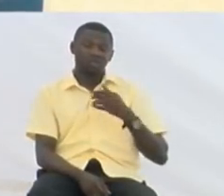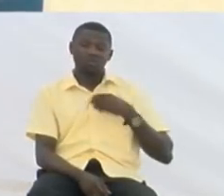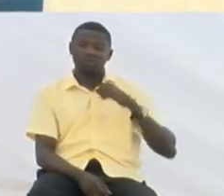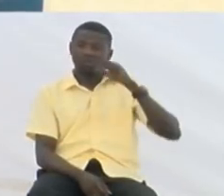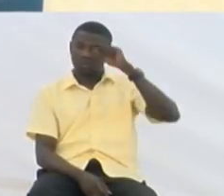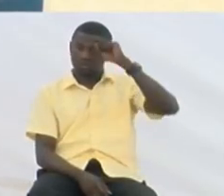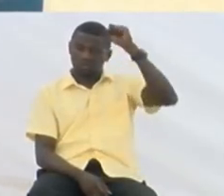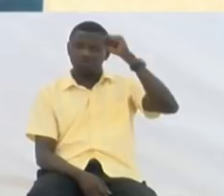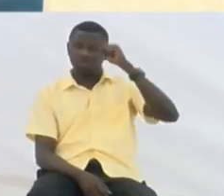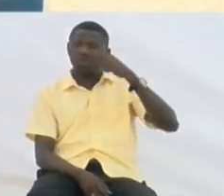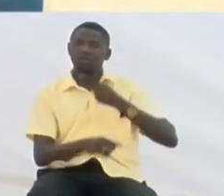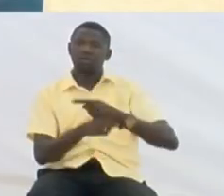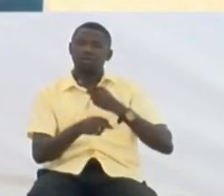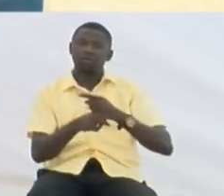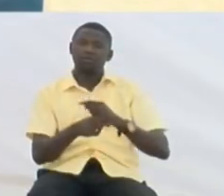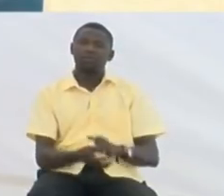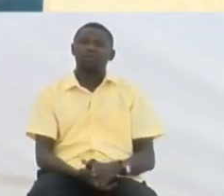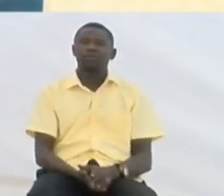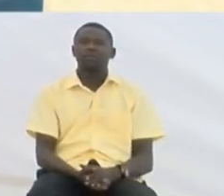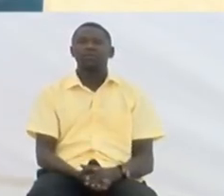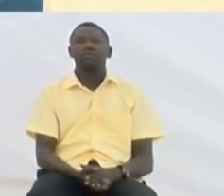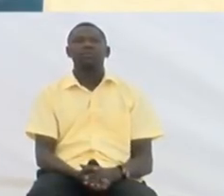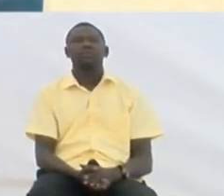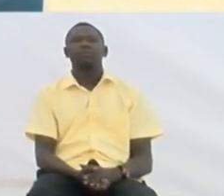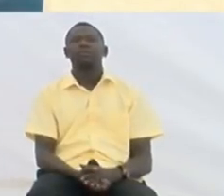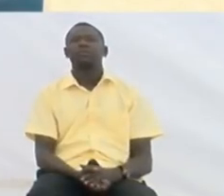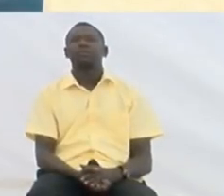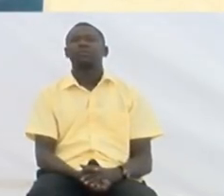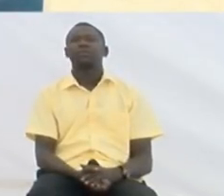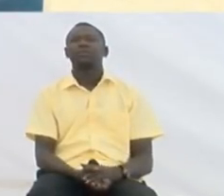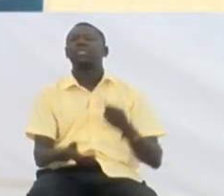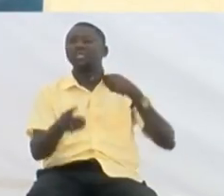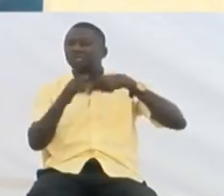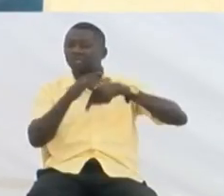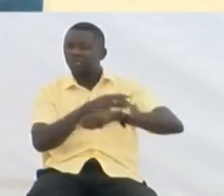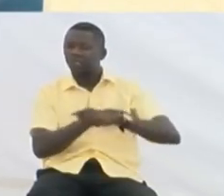government. Osanji Muan Fulo Konole.